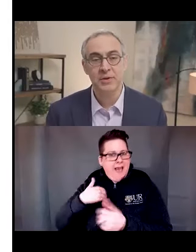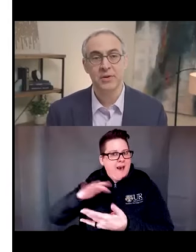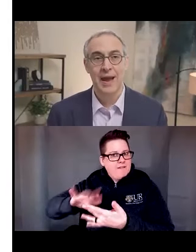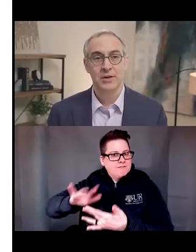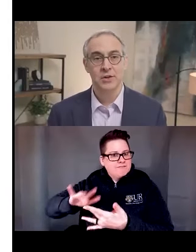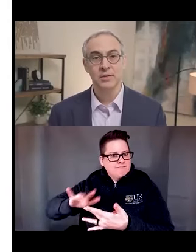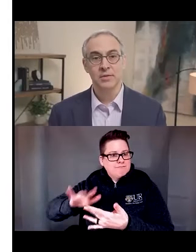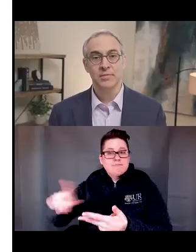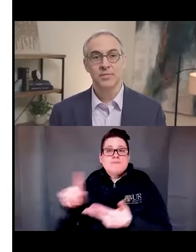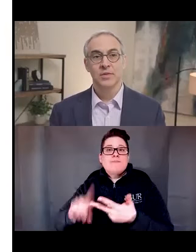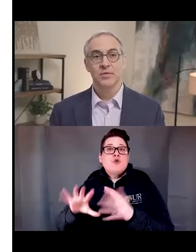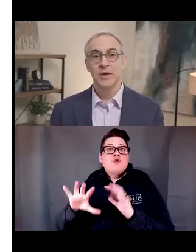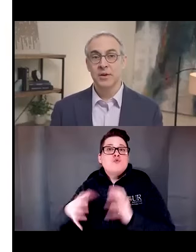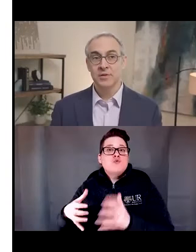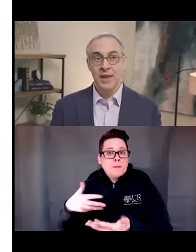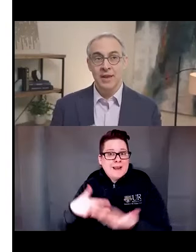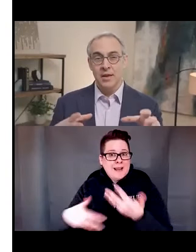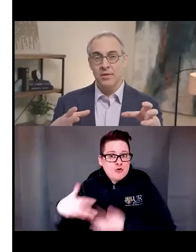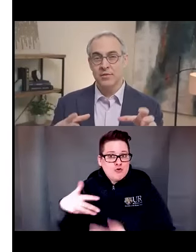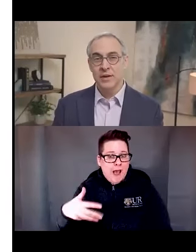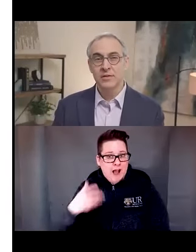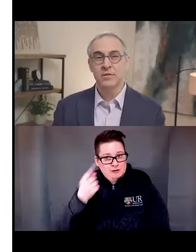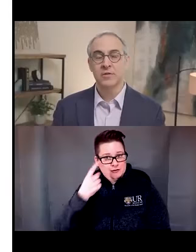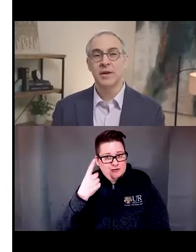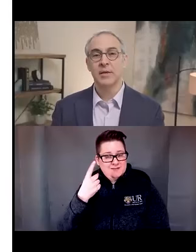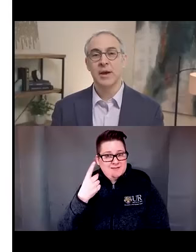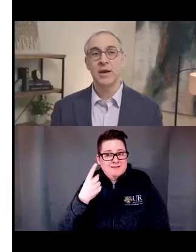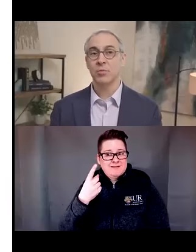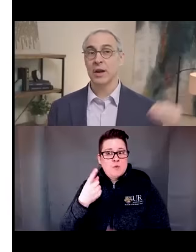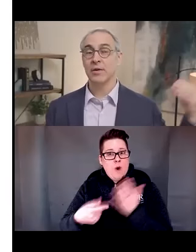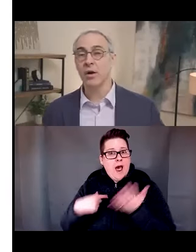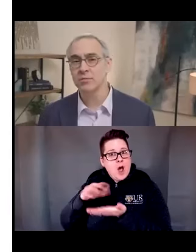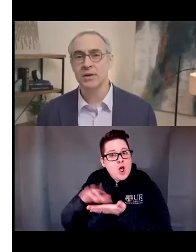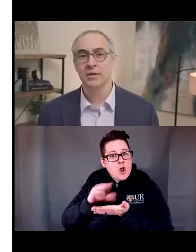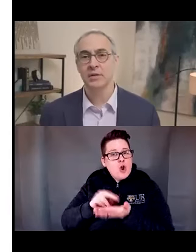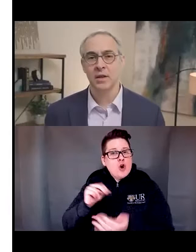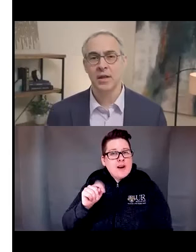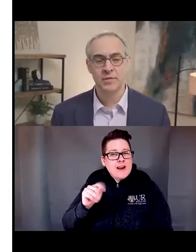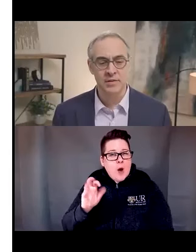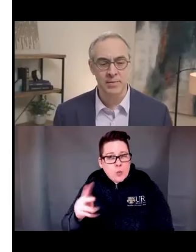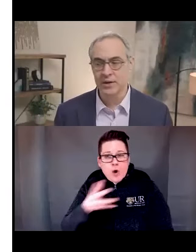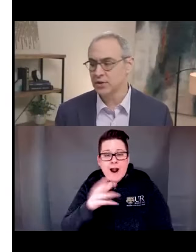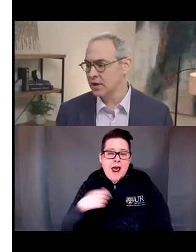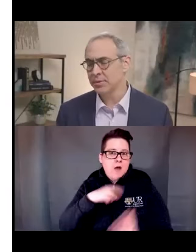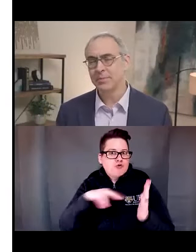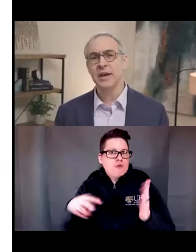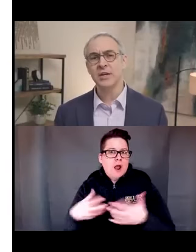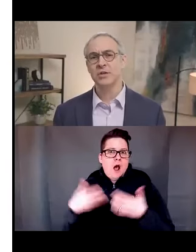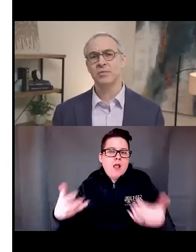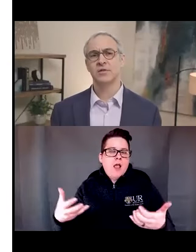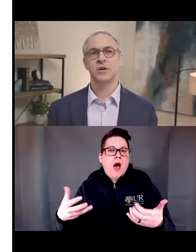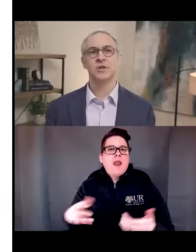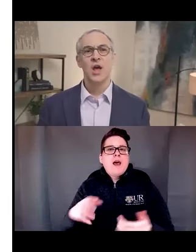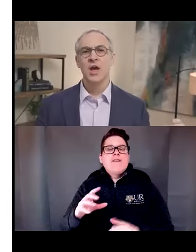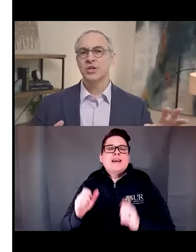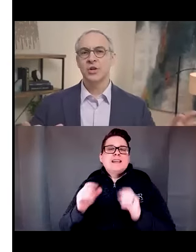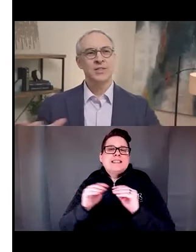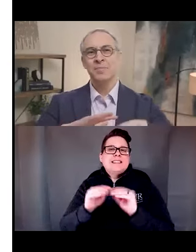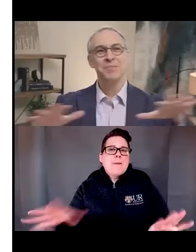Group interaction, right? Because of that, those things I was learning about network. And I also reading lots of dissemination and implementation